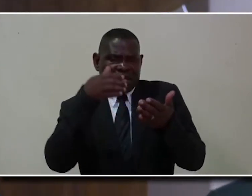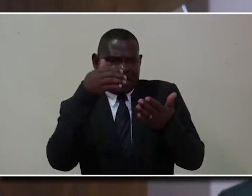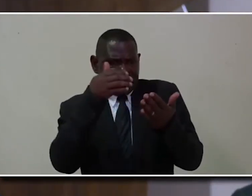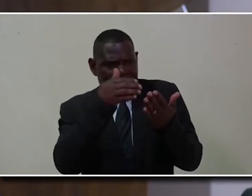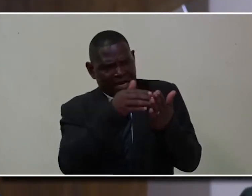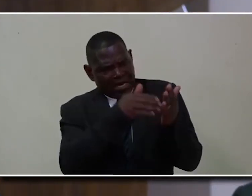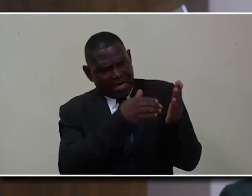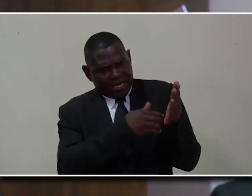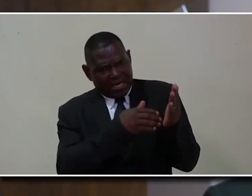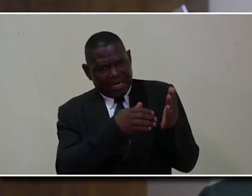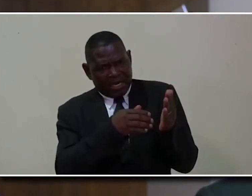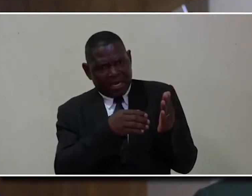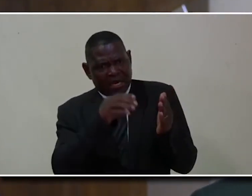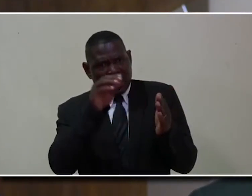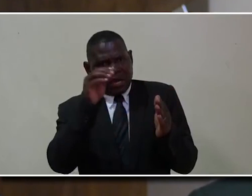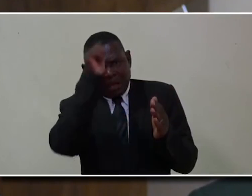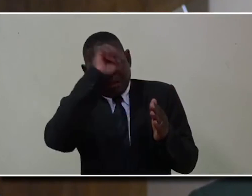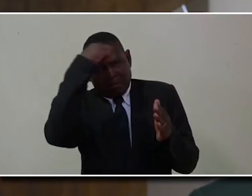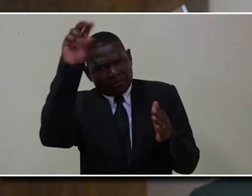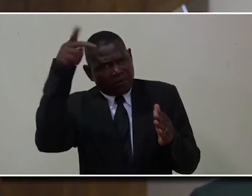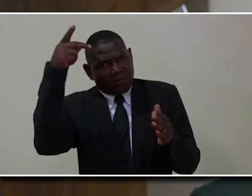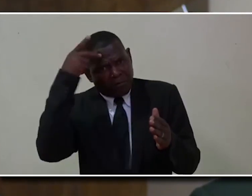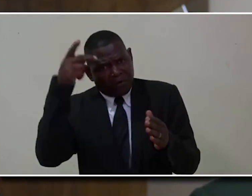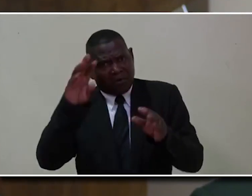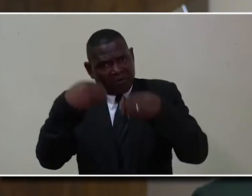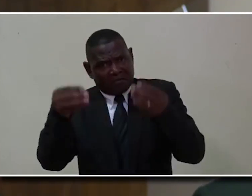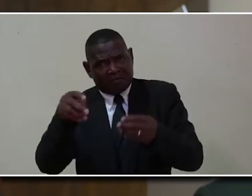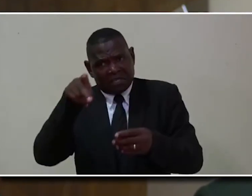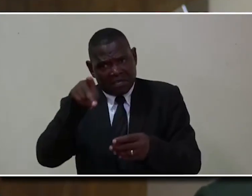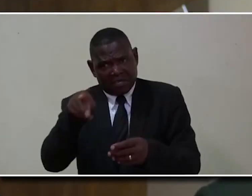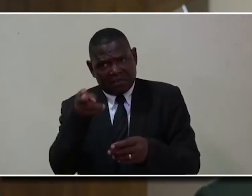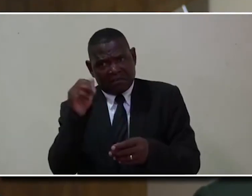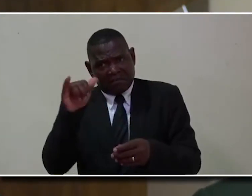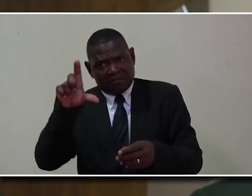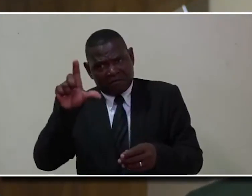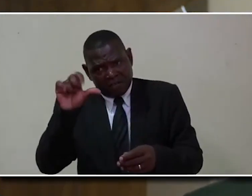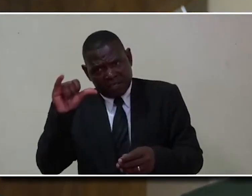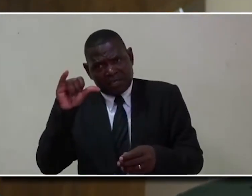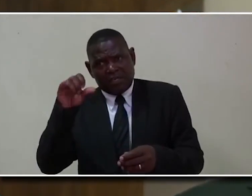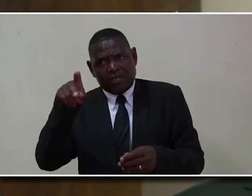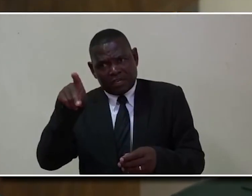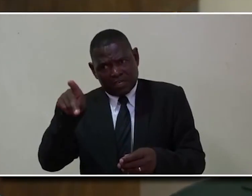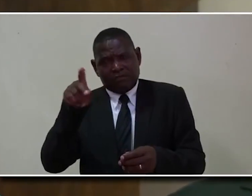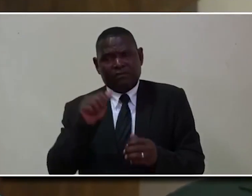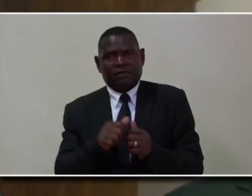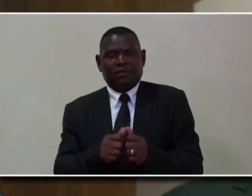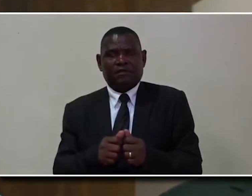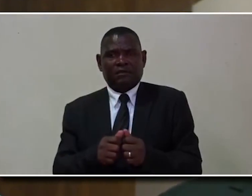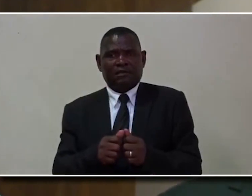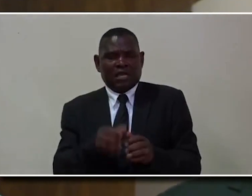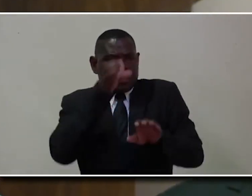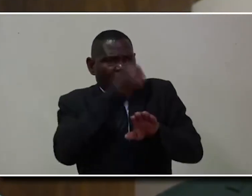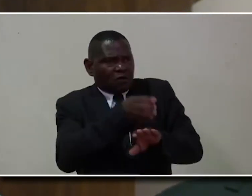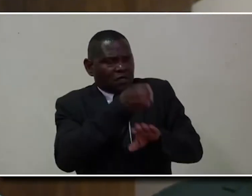pano ndi mawu ochokera mukhalata yomalizira omwenso mtumwi Paulo analemba kwa Filipo. The congregation there found itself